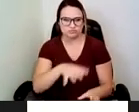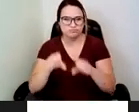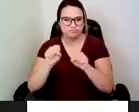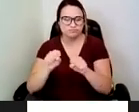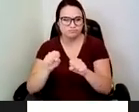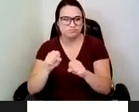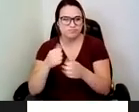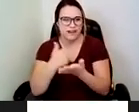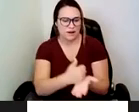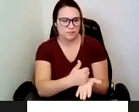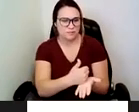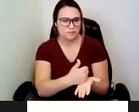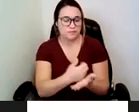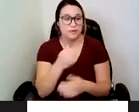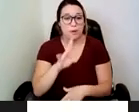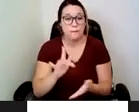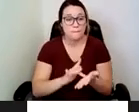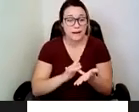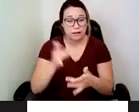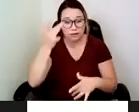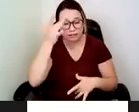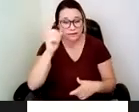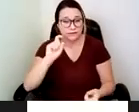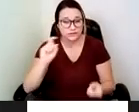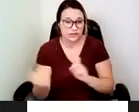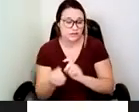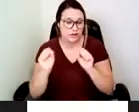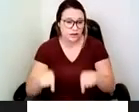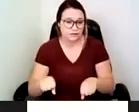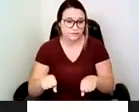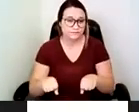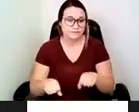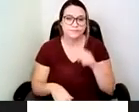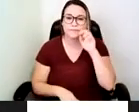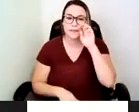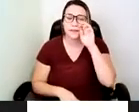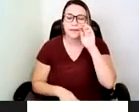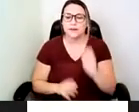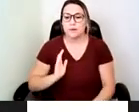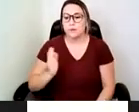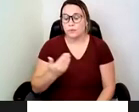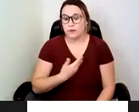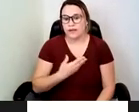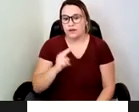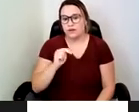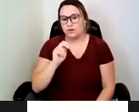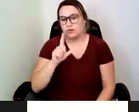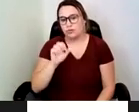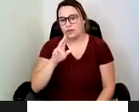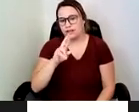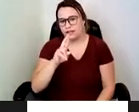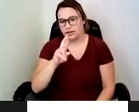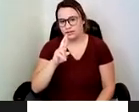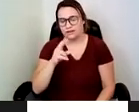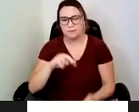itself can change capacity. We're a nuclear society now, where people many times now are farther